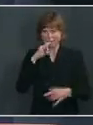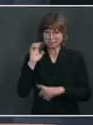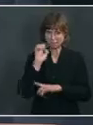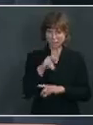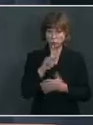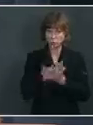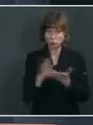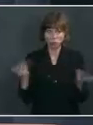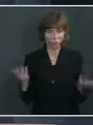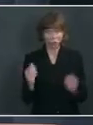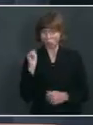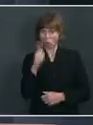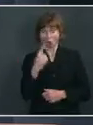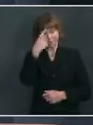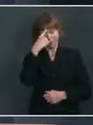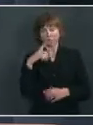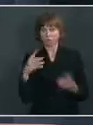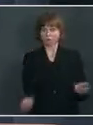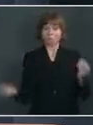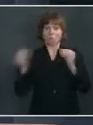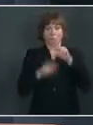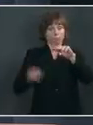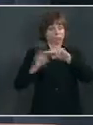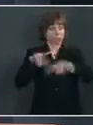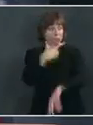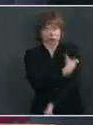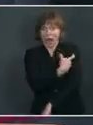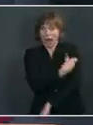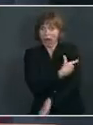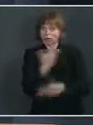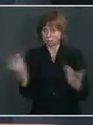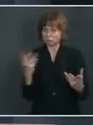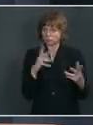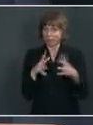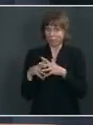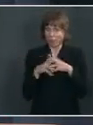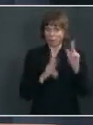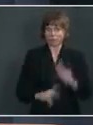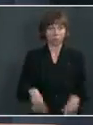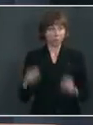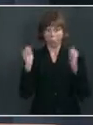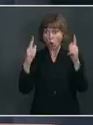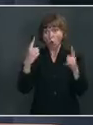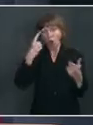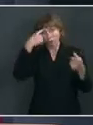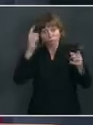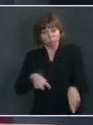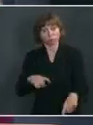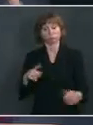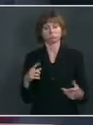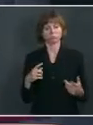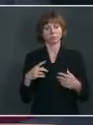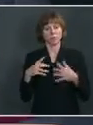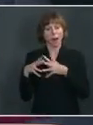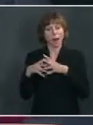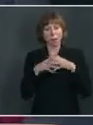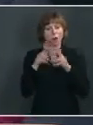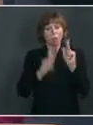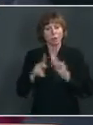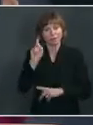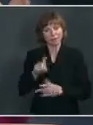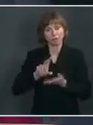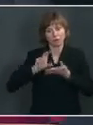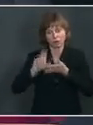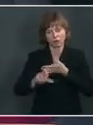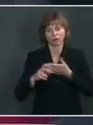thinks that there should be more shots in the arms of Americans. Everybody thinks that the American people should get more relief and a bridge in this period of time that